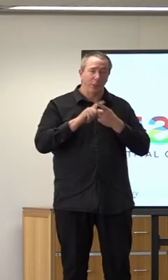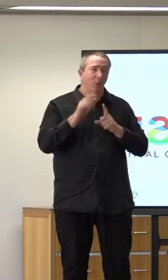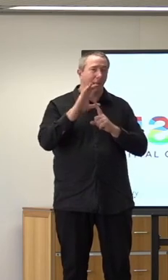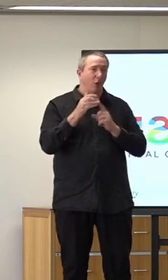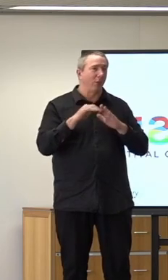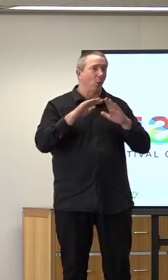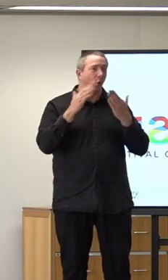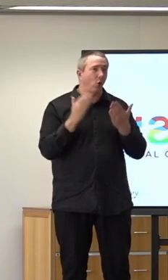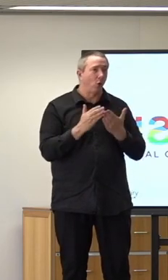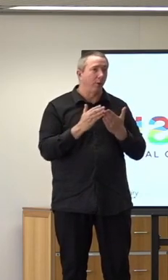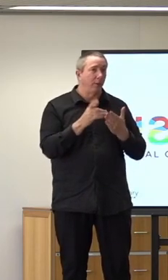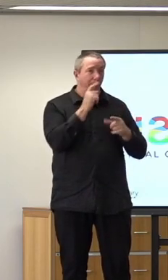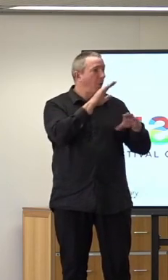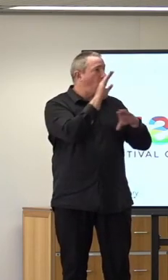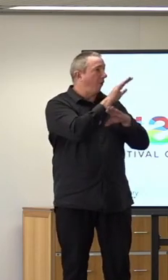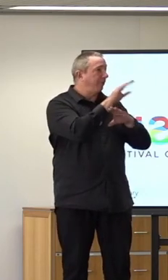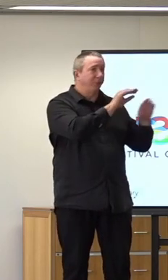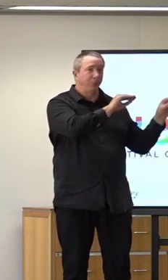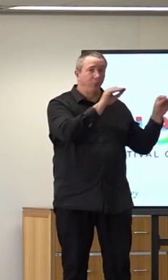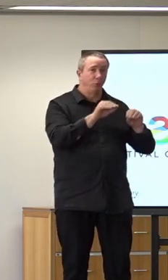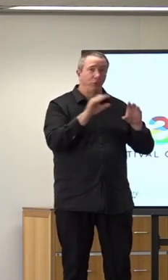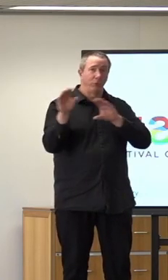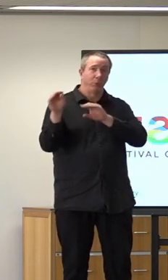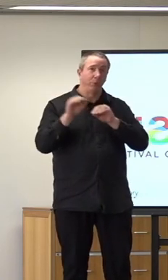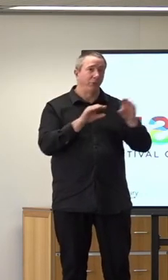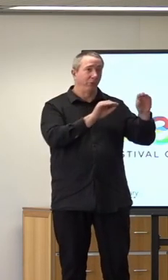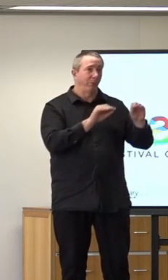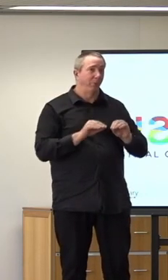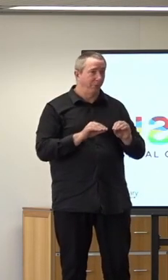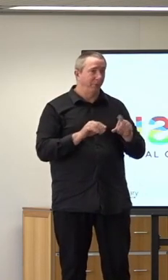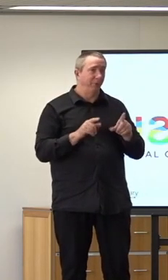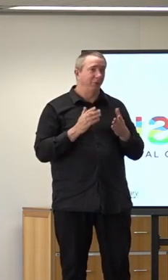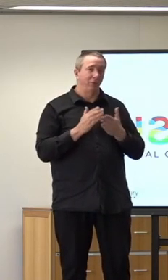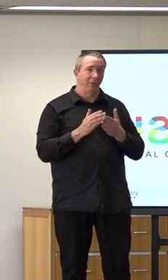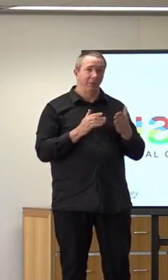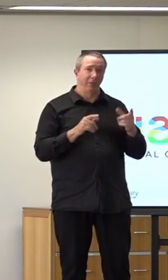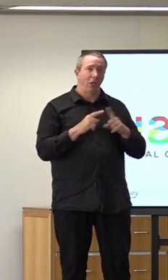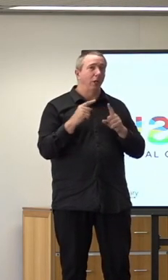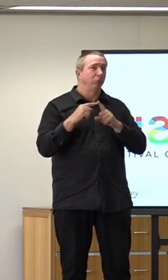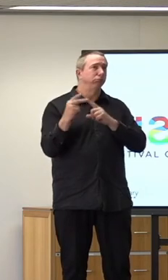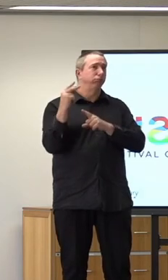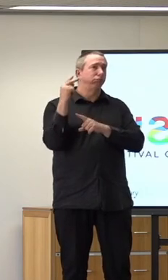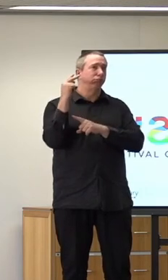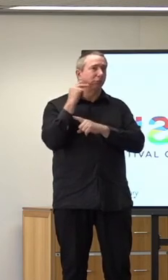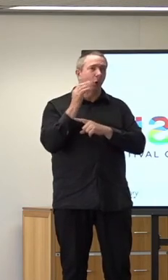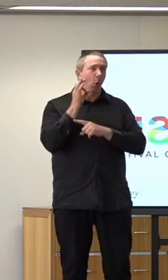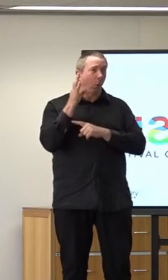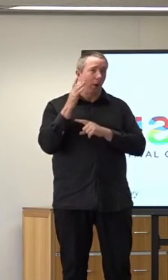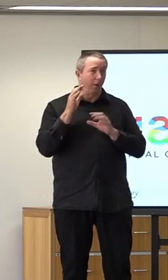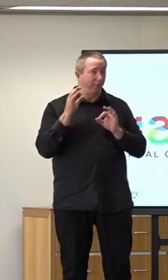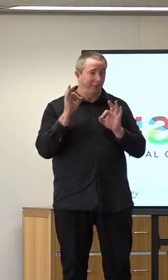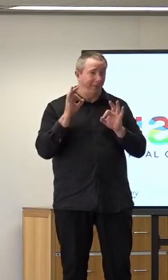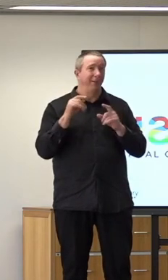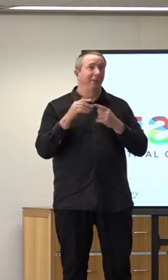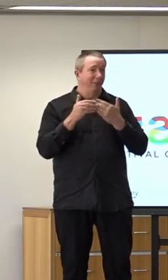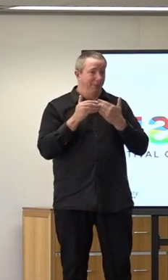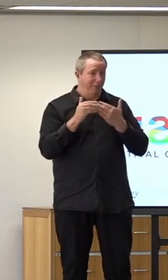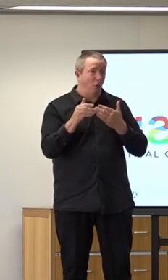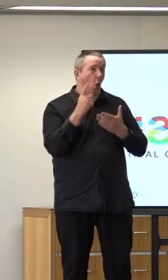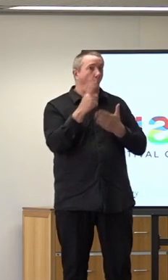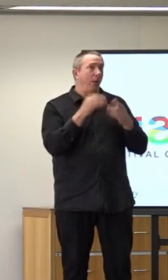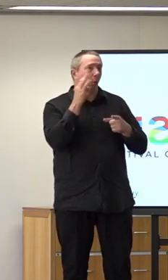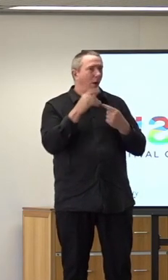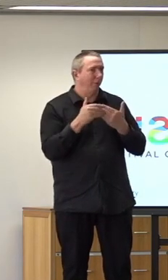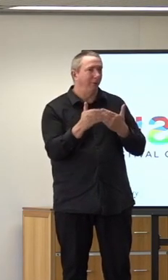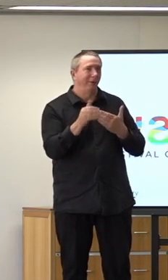We've got migrants from all over the world. You know, we weren't white going back. We're not going to be white going forward. We've got